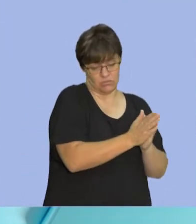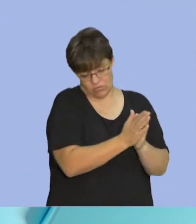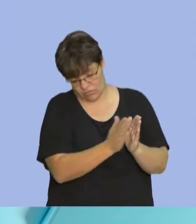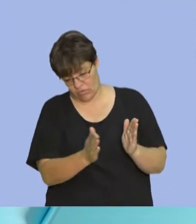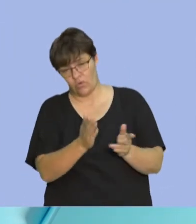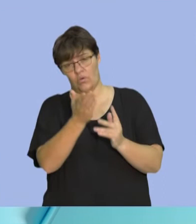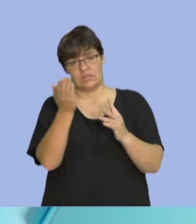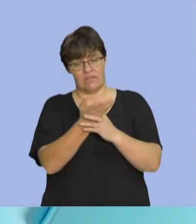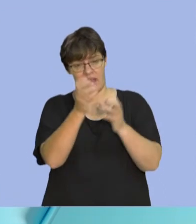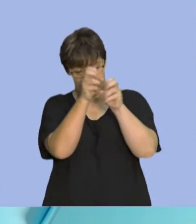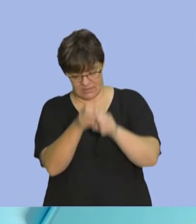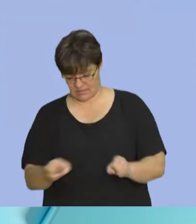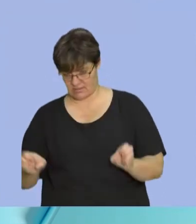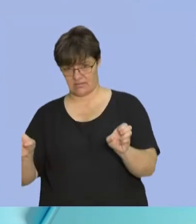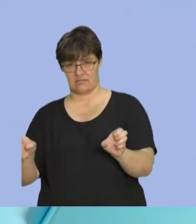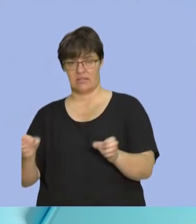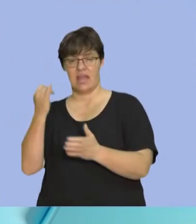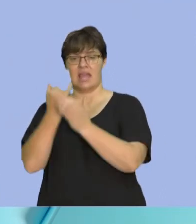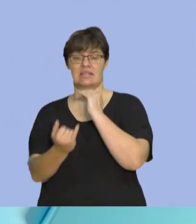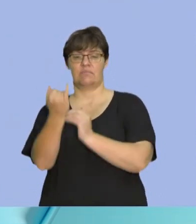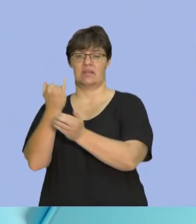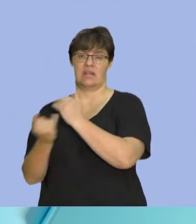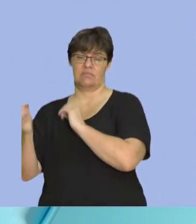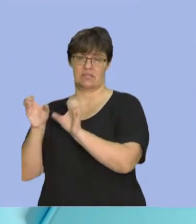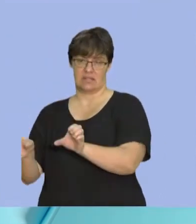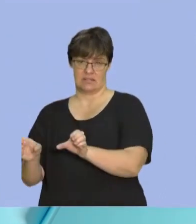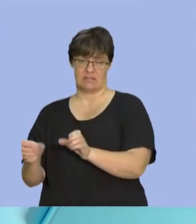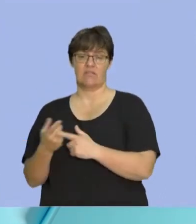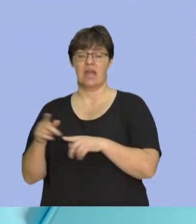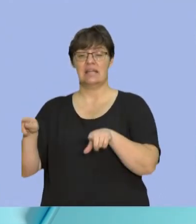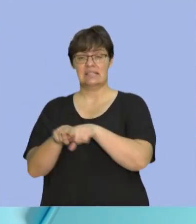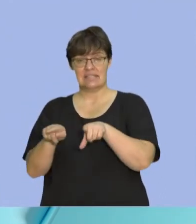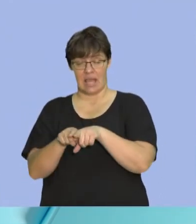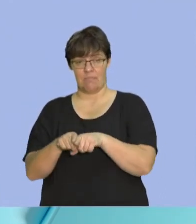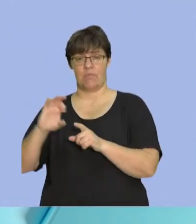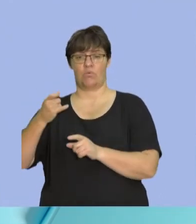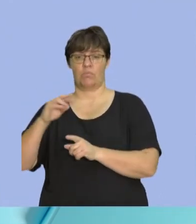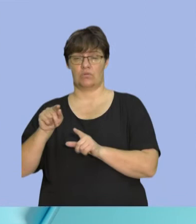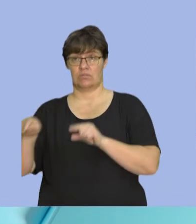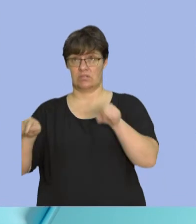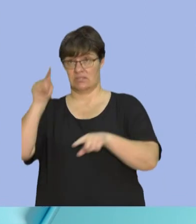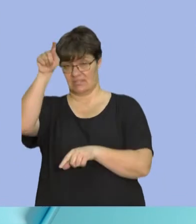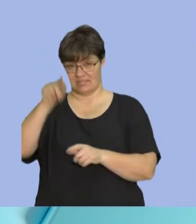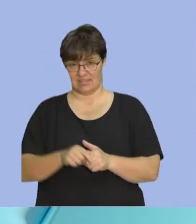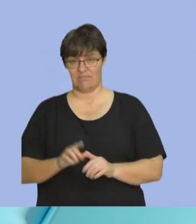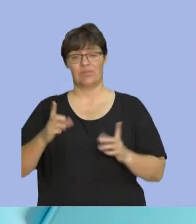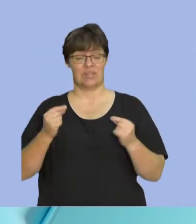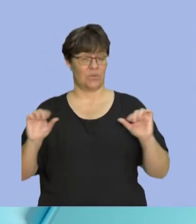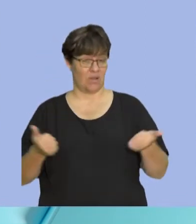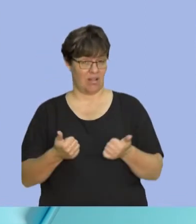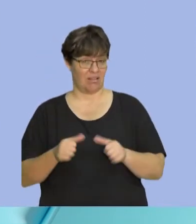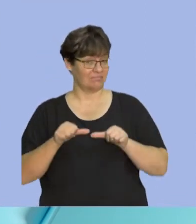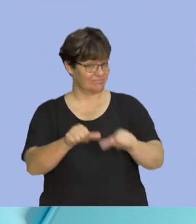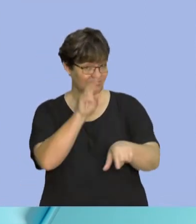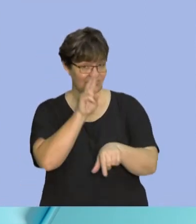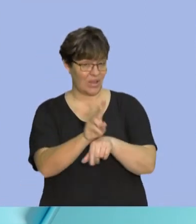to form two new independent cells that are now having the same number of chromosomes. You guys have done well. Hang in there,